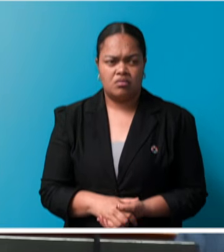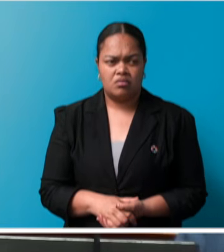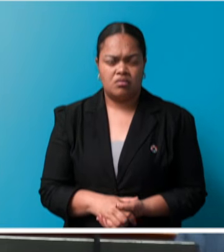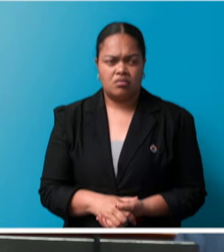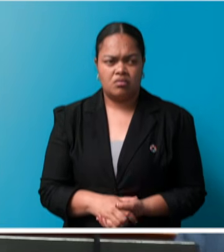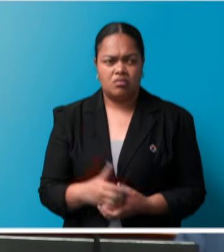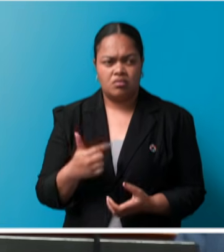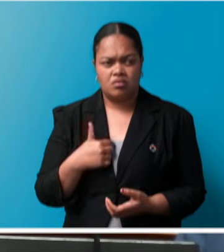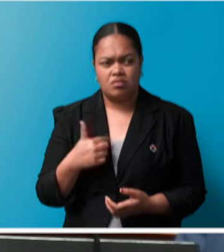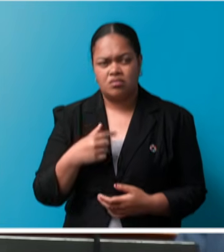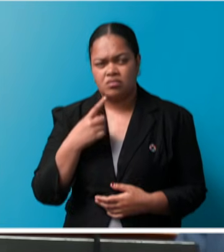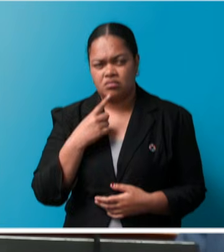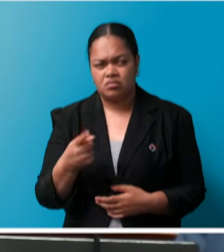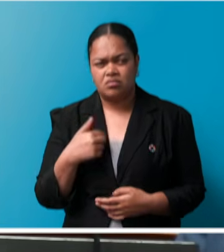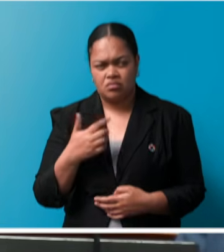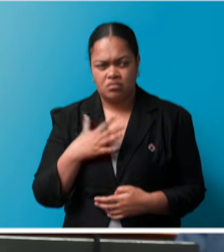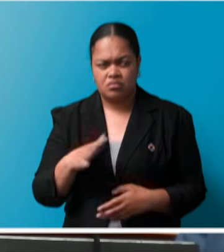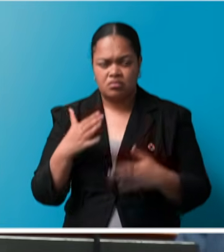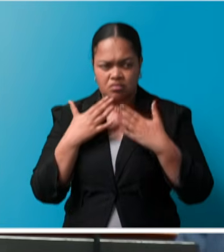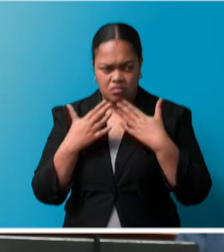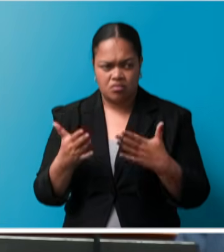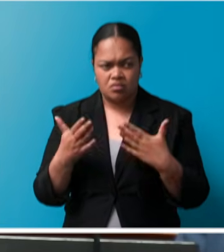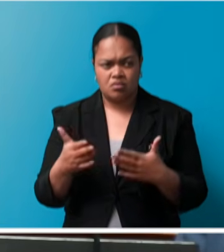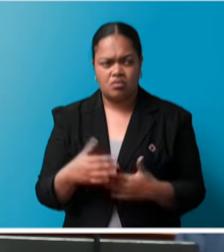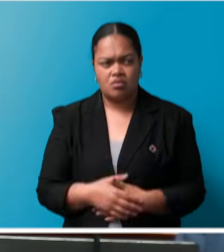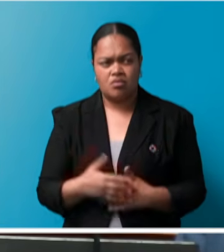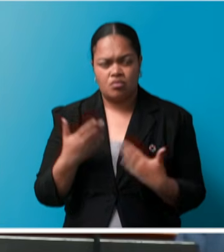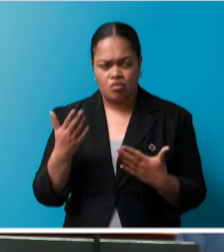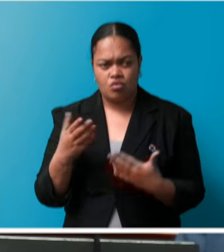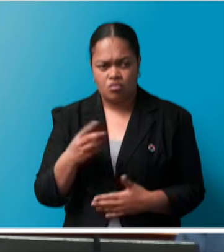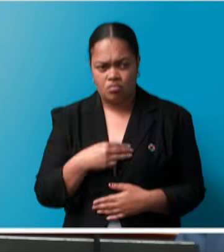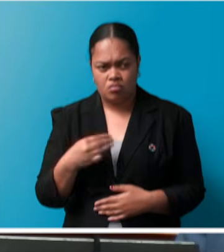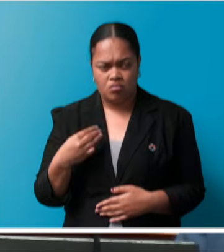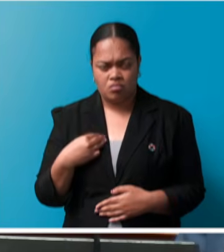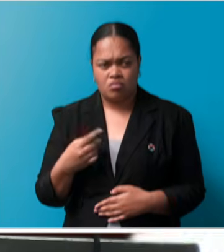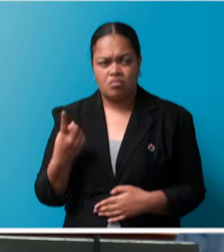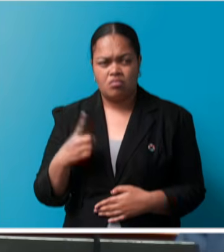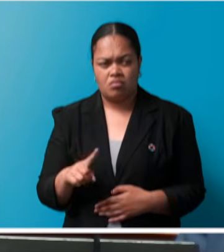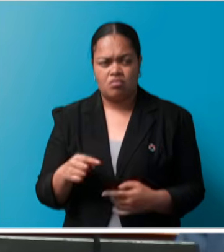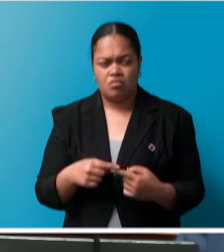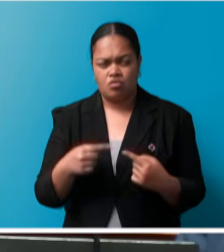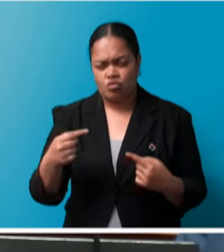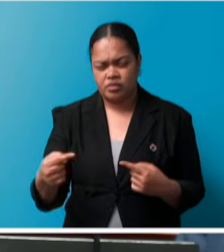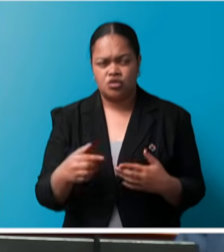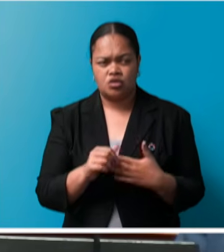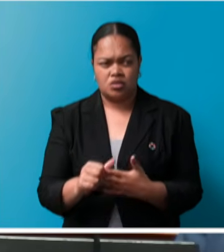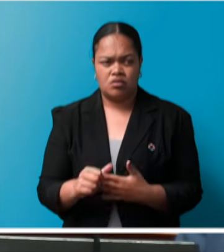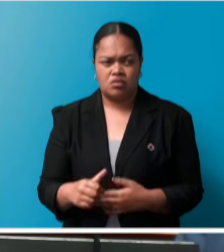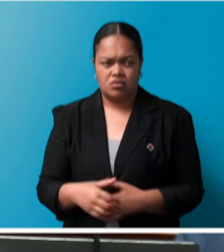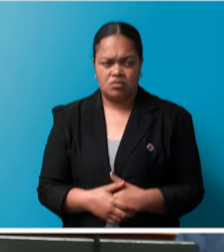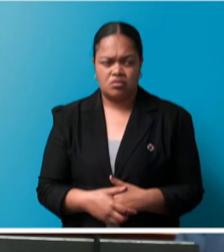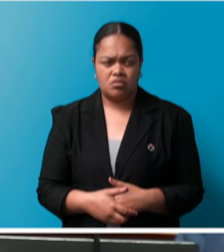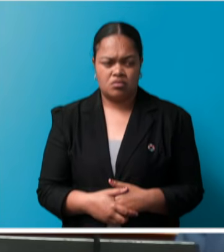Now, I'm saying one thing to you guys, honorable ministers, and of course, opposition leaders, opposition